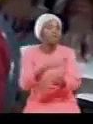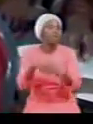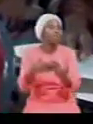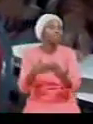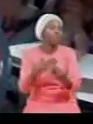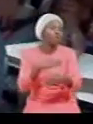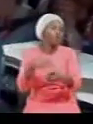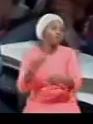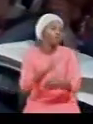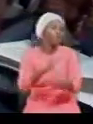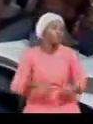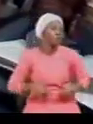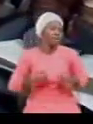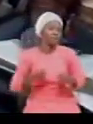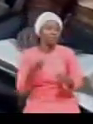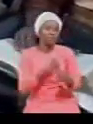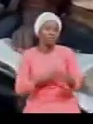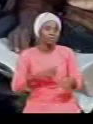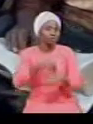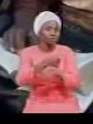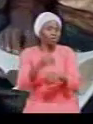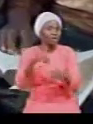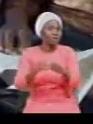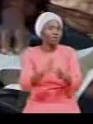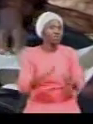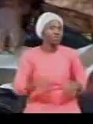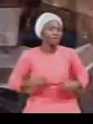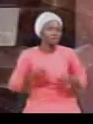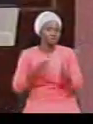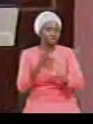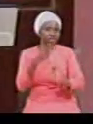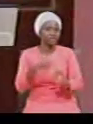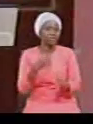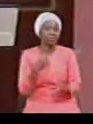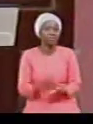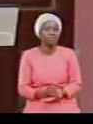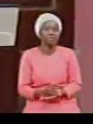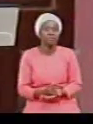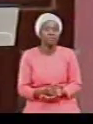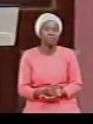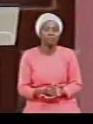your life in Jesus' name. Let's come back now to